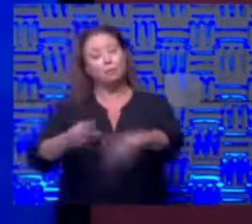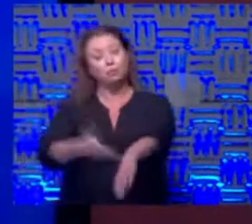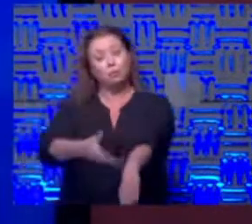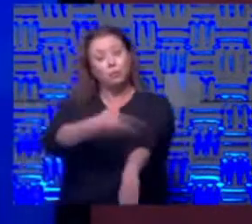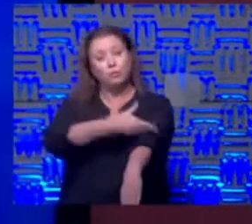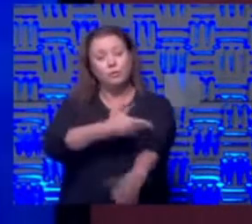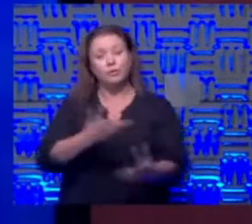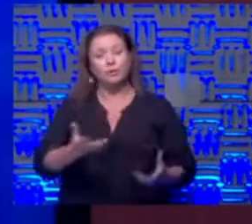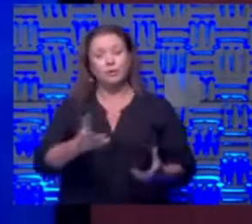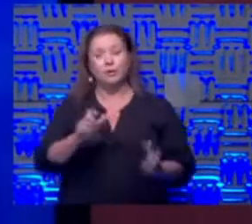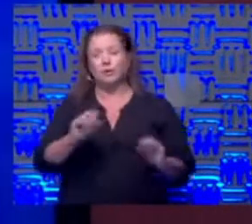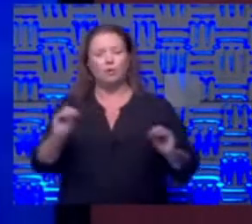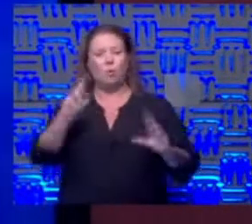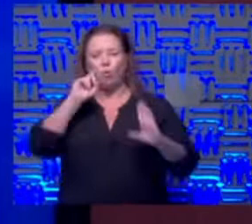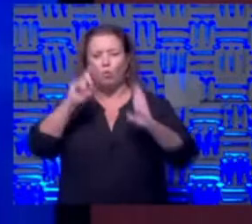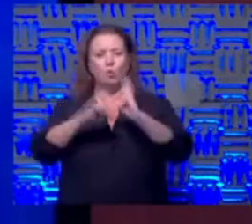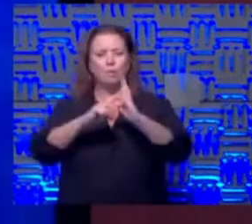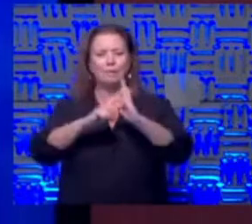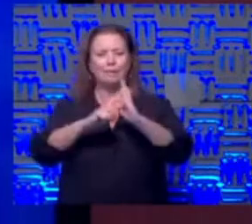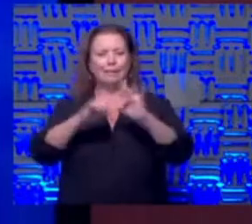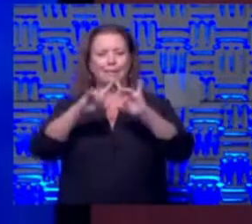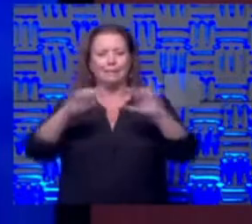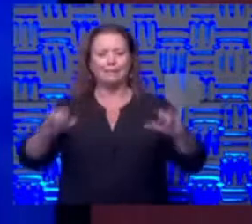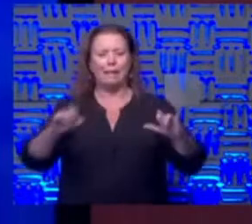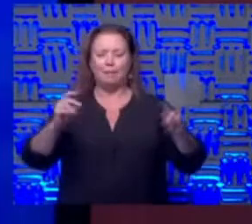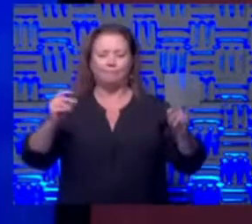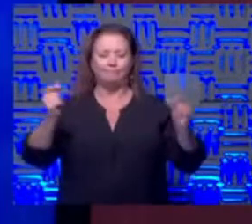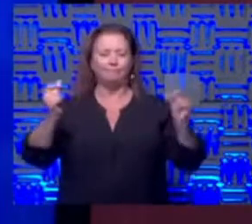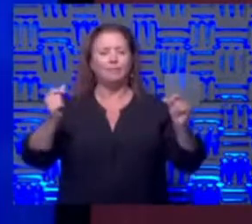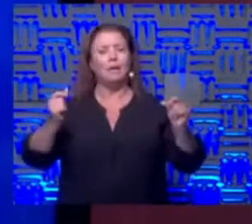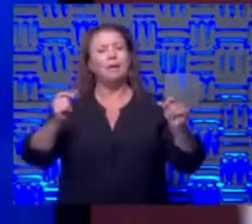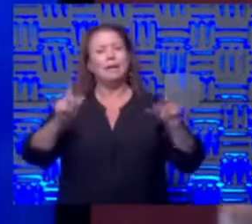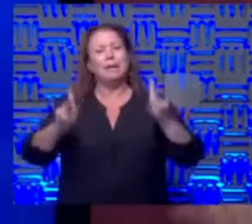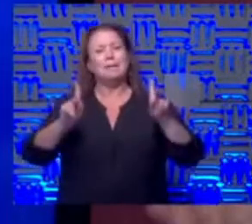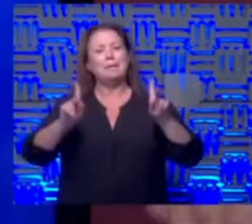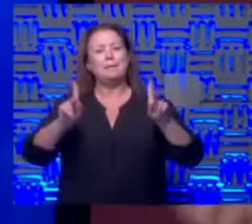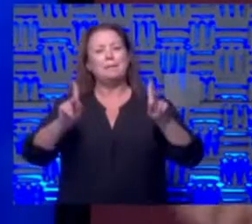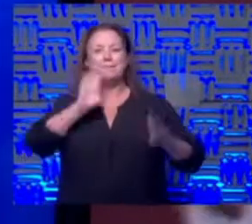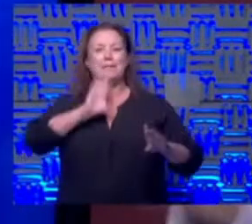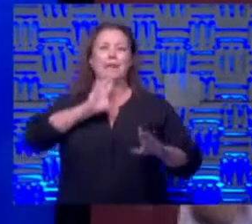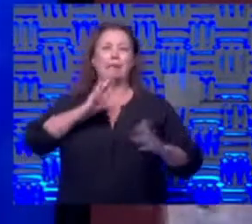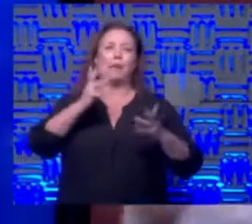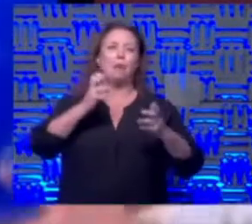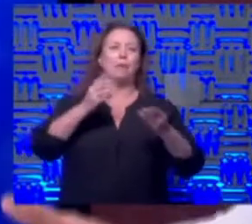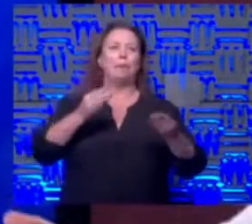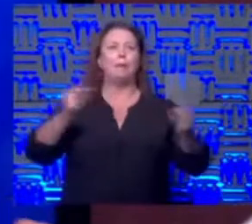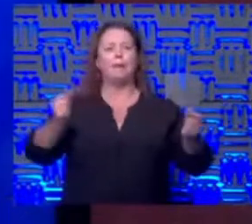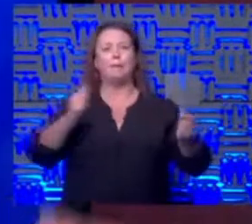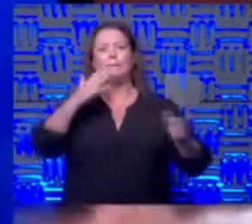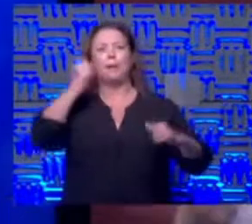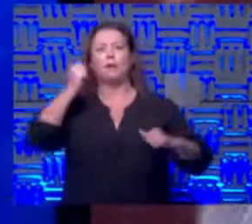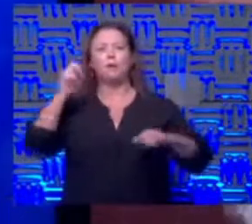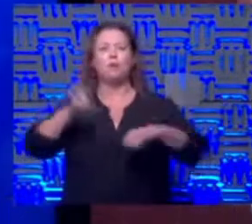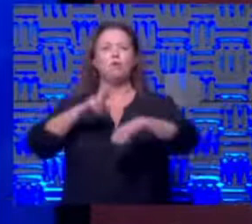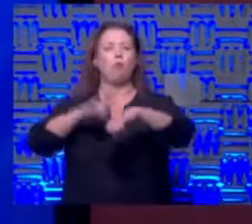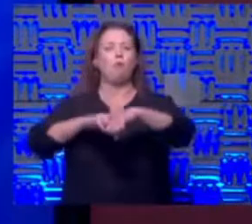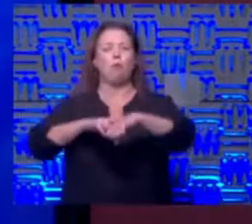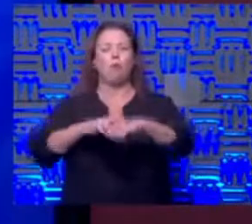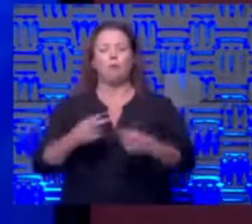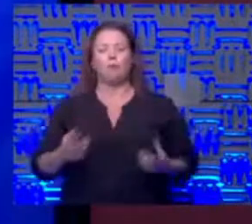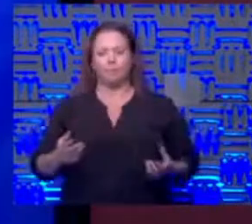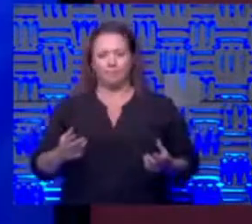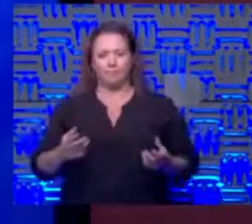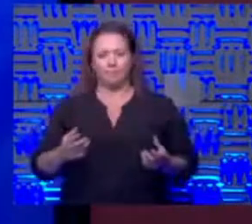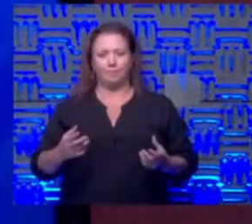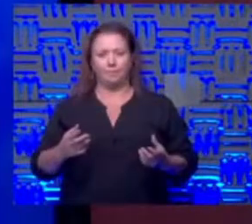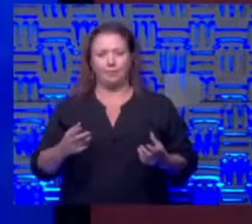You're just not going to notice it all at once. And that's frustrating to folks. They want to be better all at once. They want to be through it. They want to be normal. As long